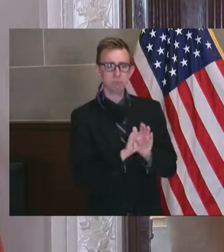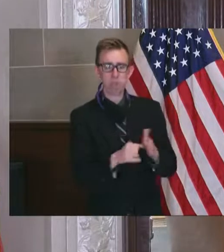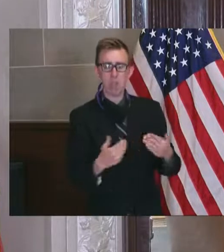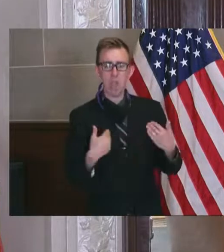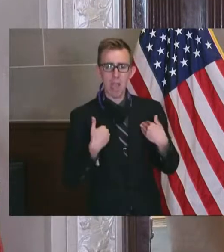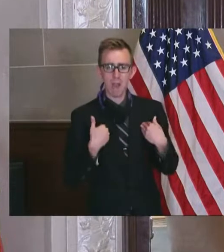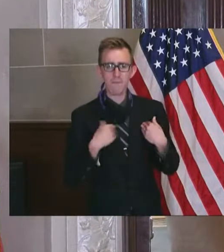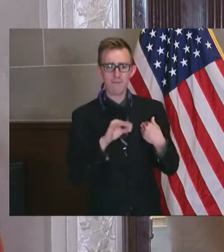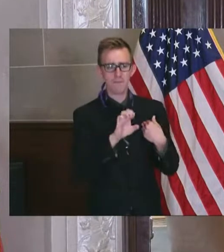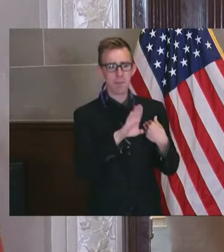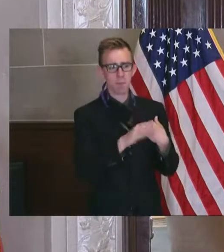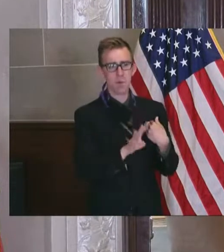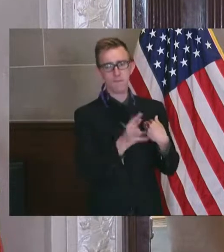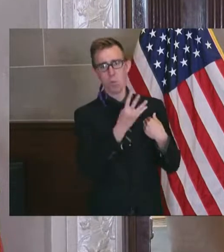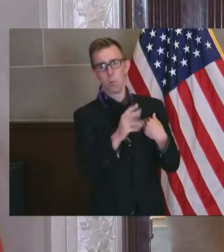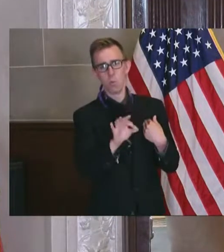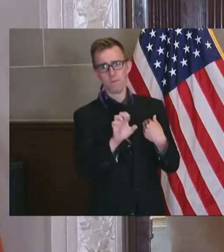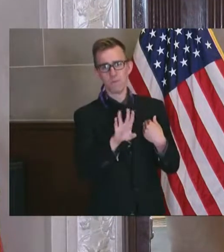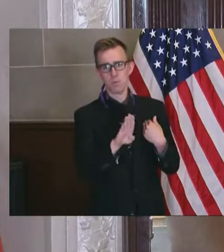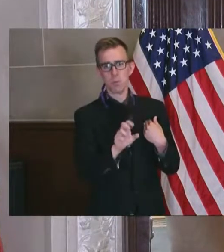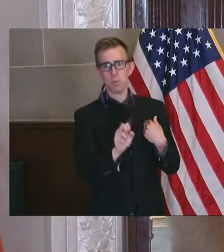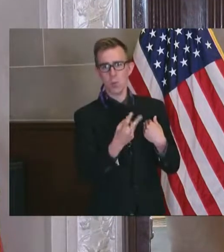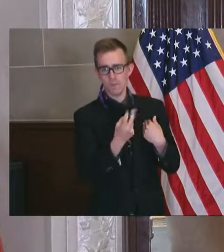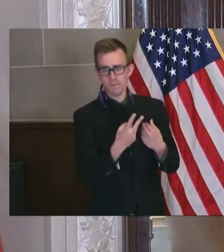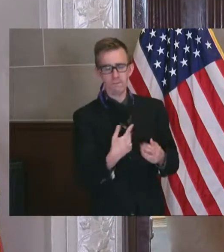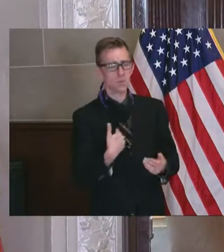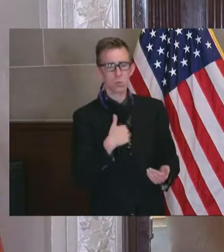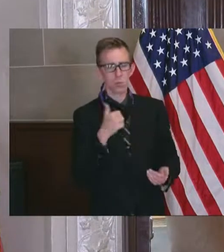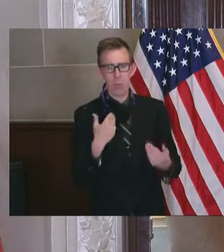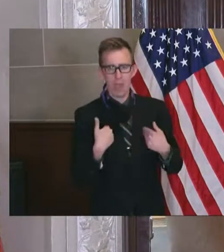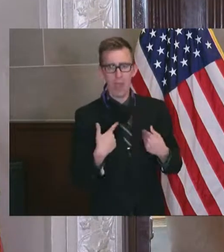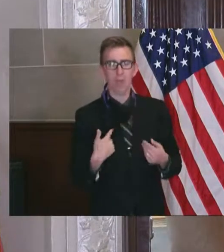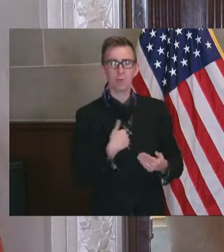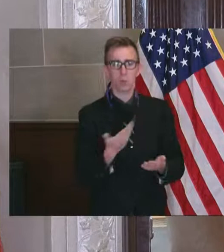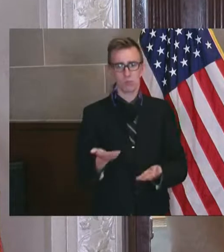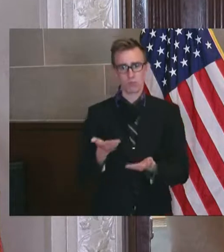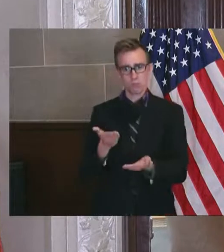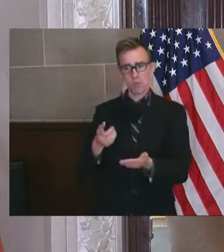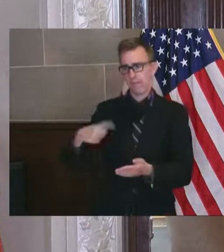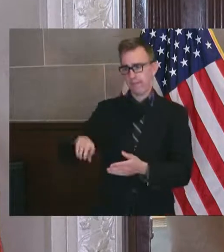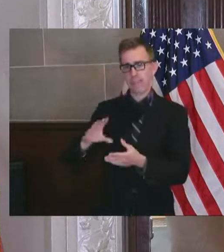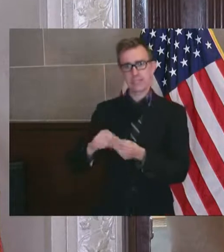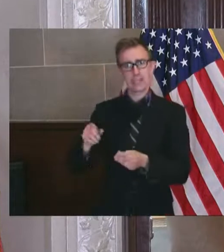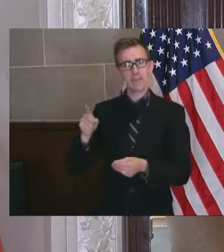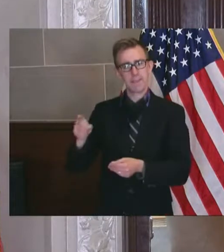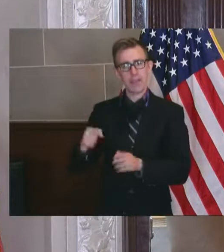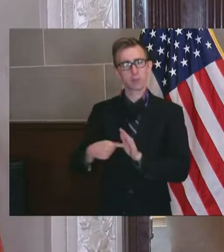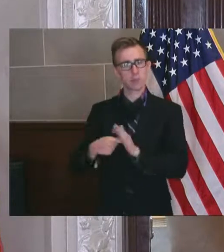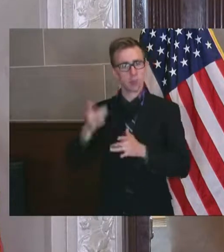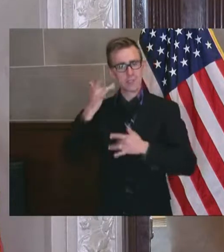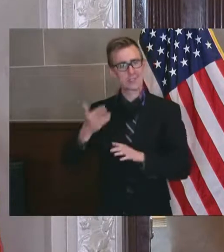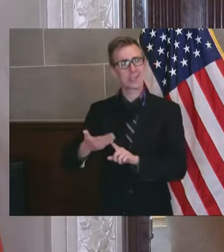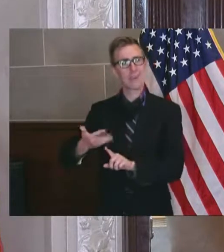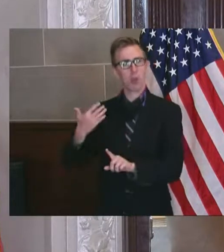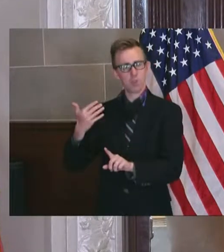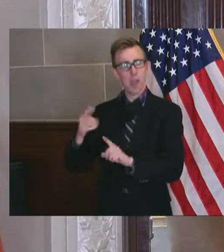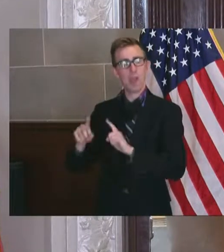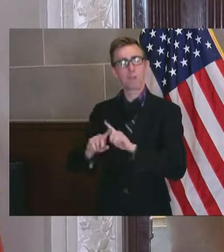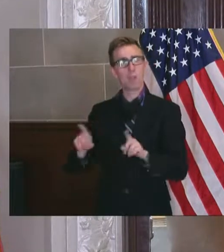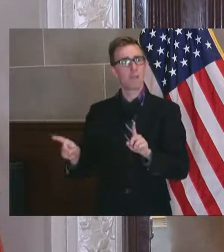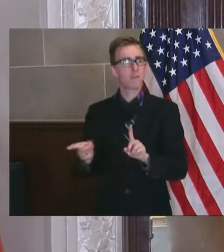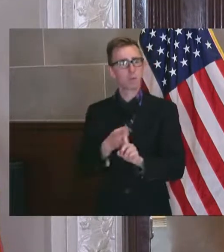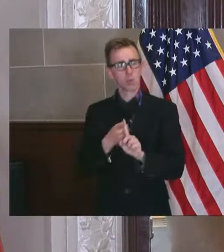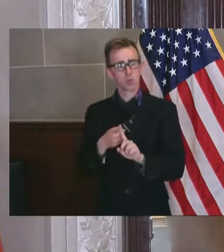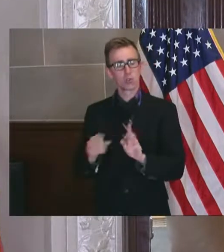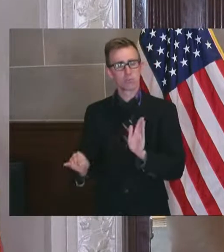February 4th or February 12th. We just presented to you that they said that they were symptomatic that far back. But the first